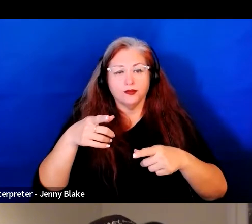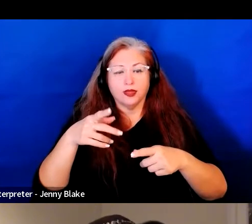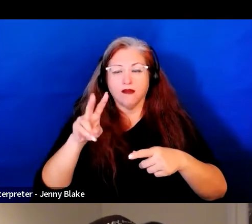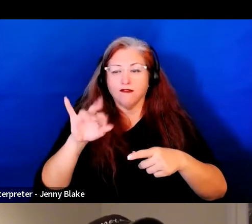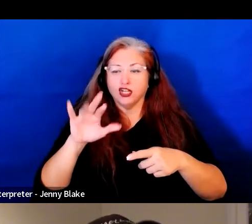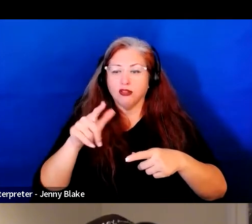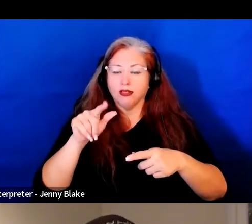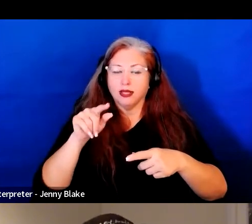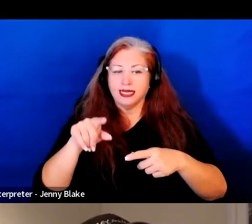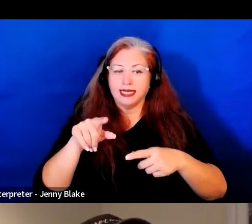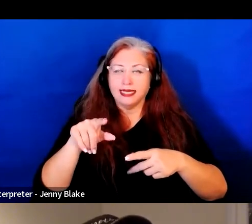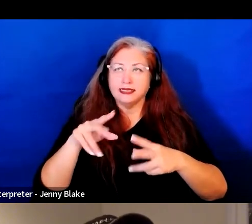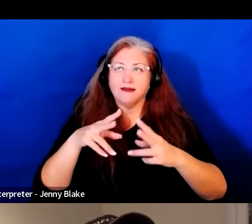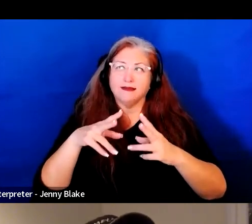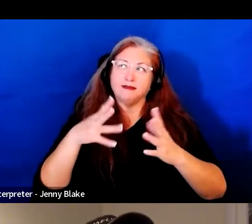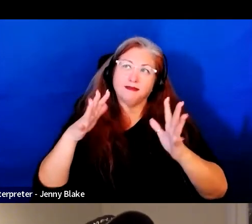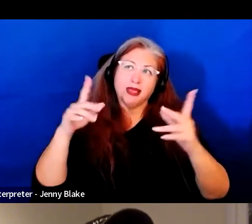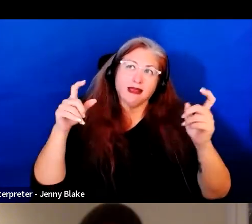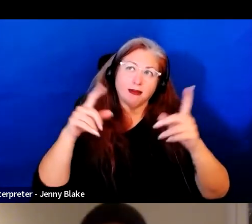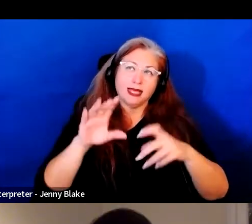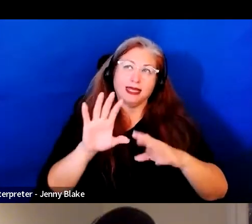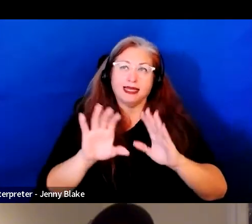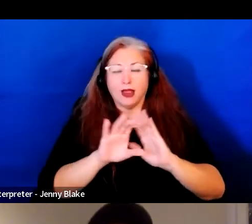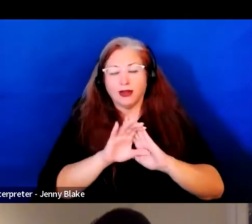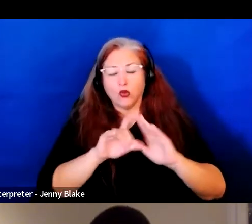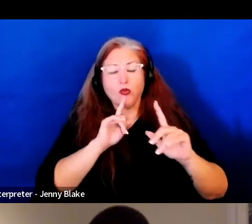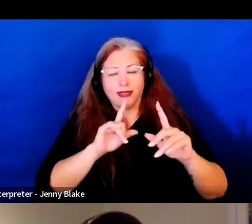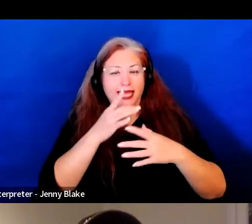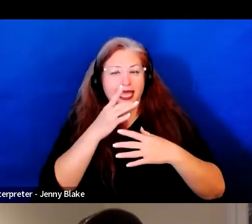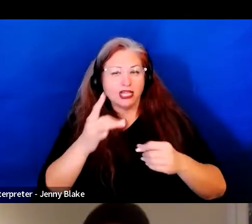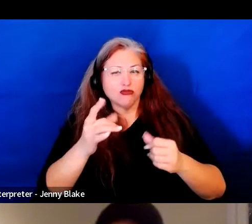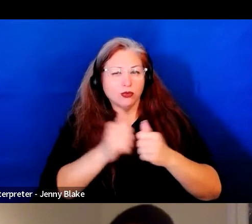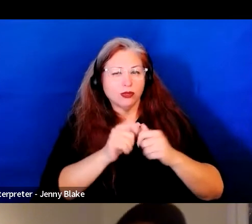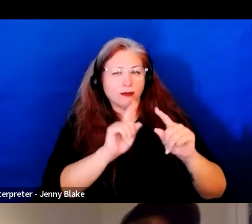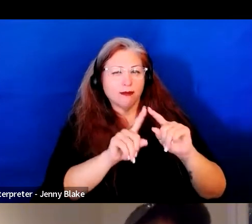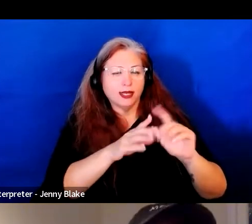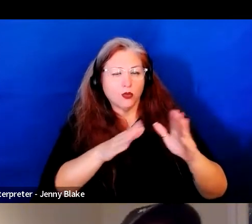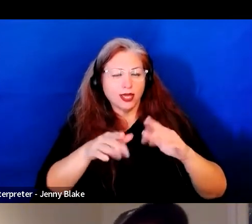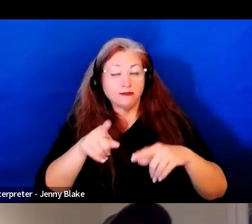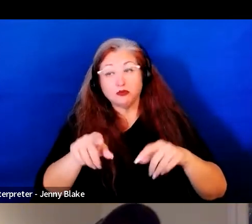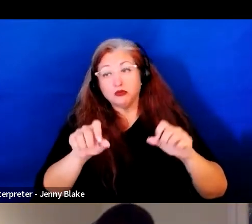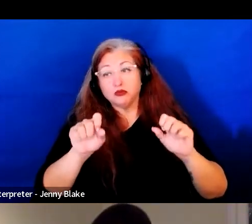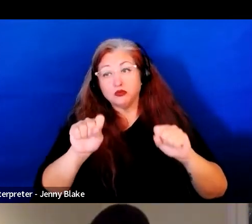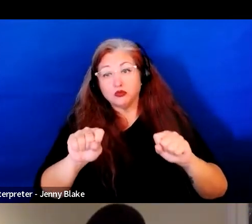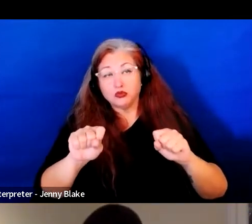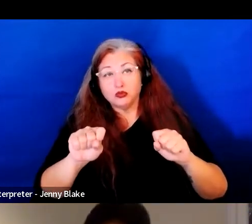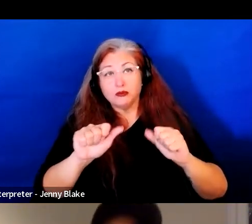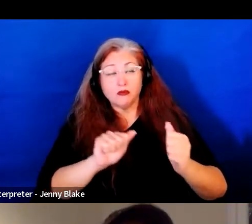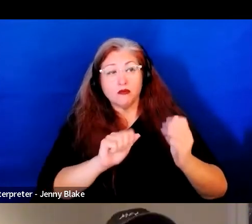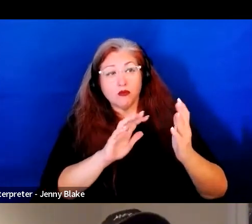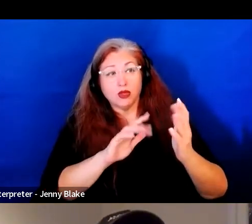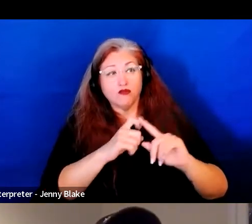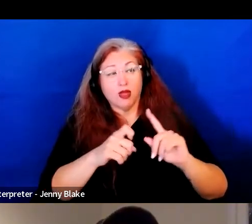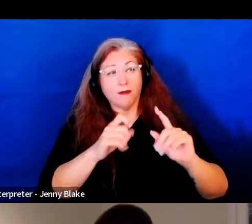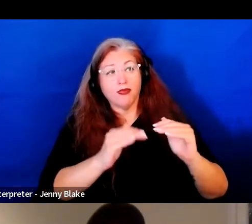Virgil is a pretty complicated character, or interesting in lots of different ways. You could attack it from the